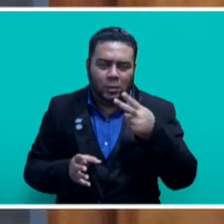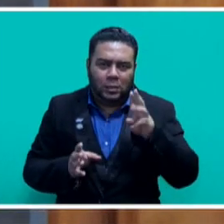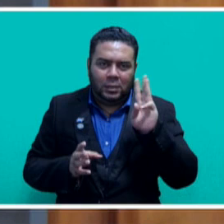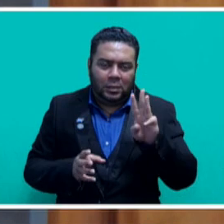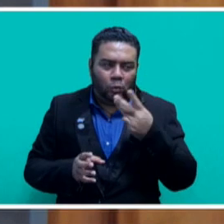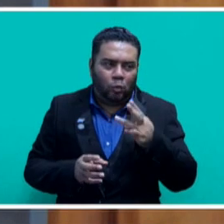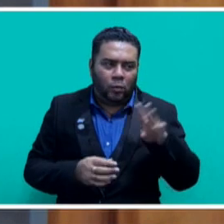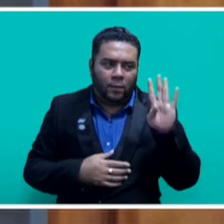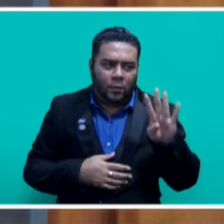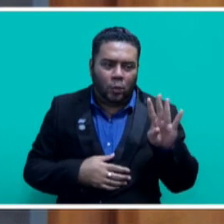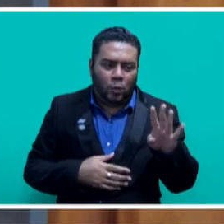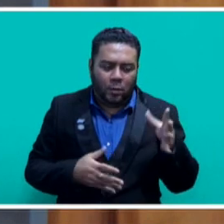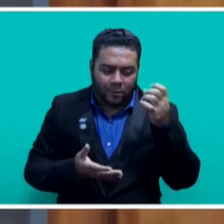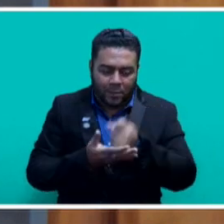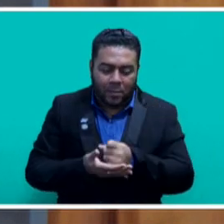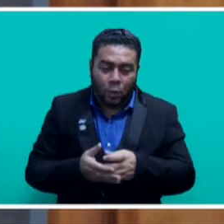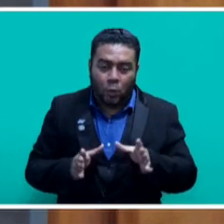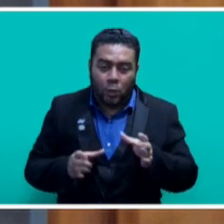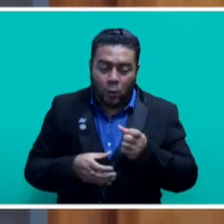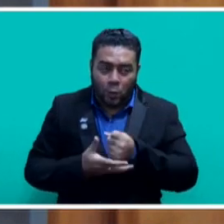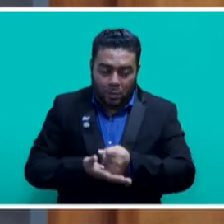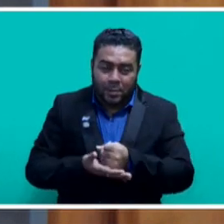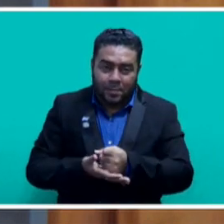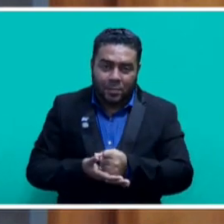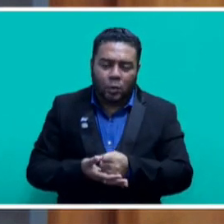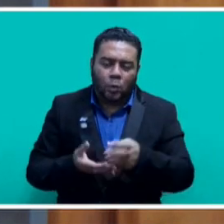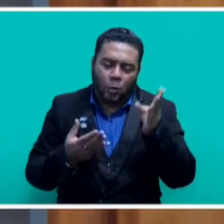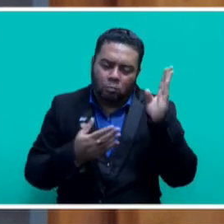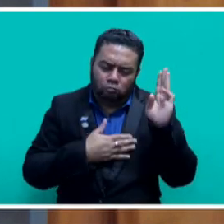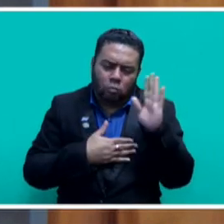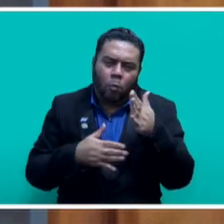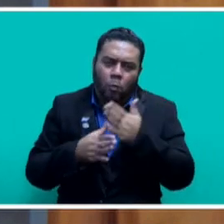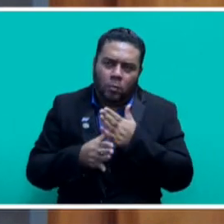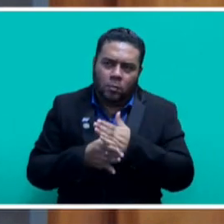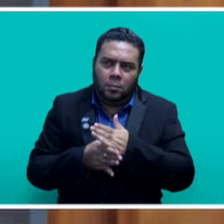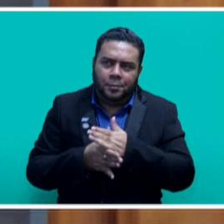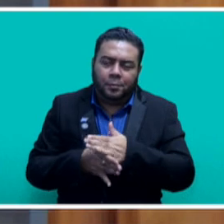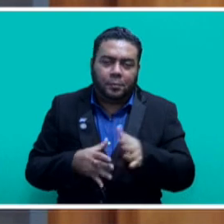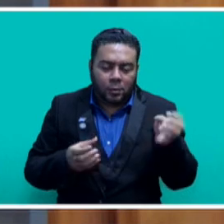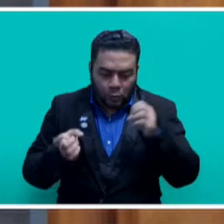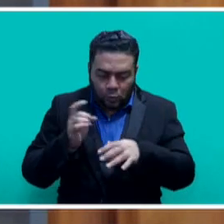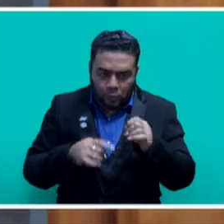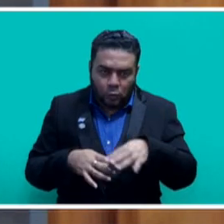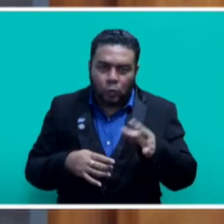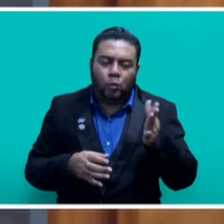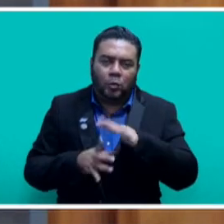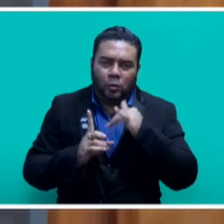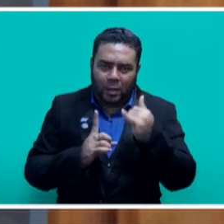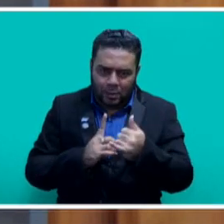2023-2024 affirm our commitment to the noble cause and recognize their contribution to our